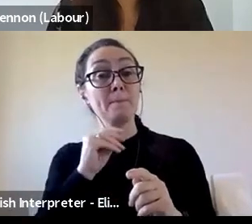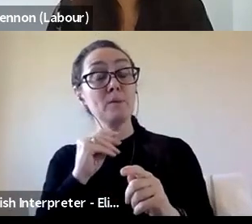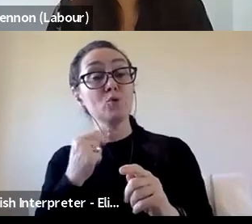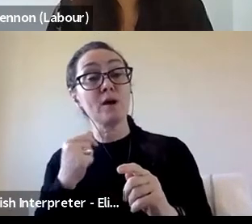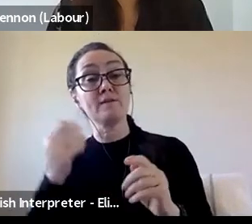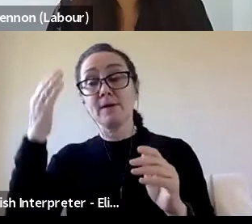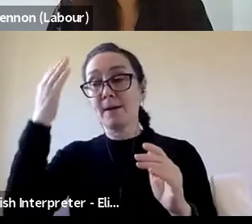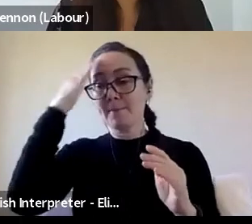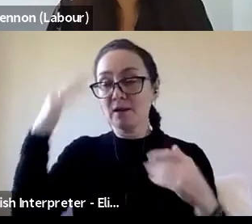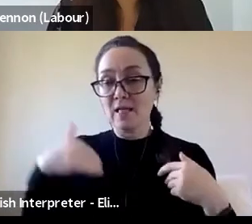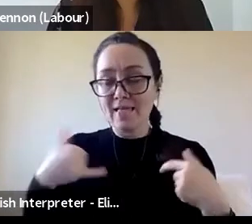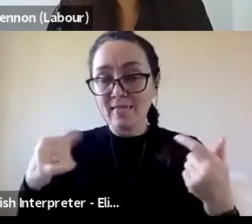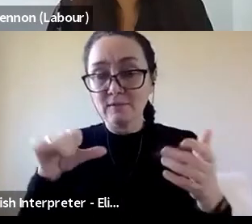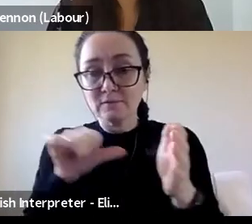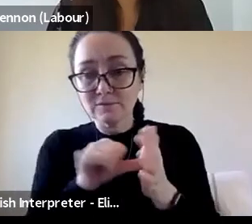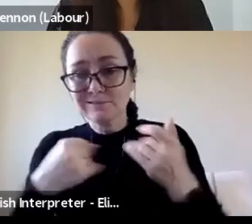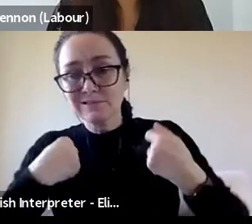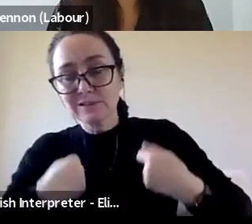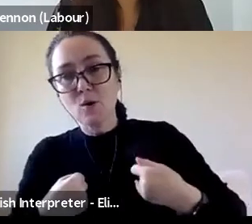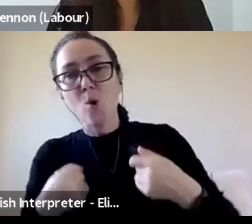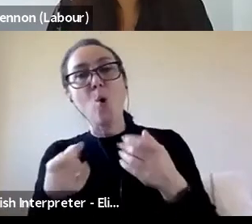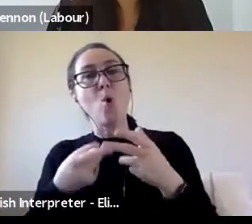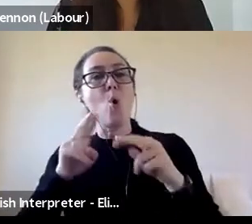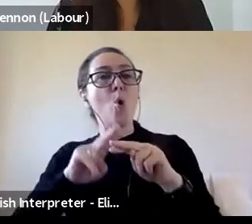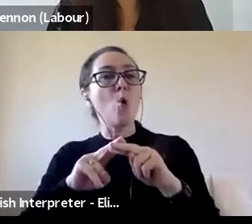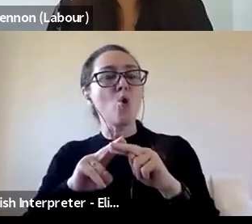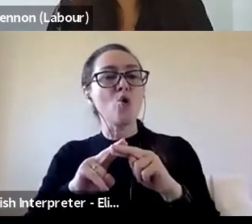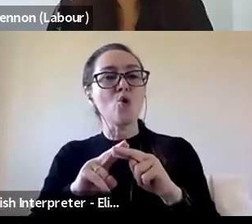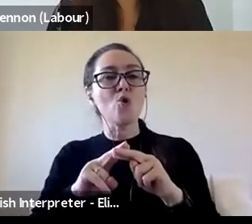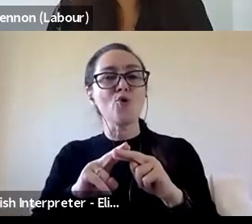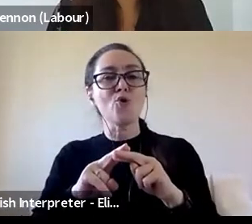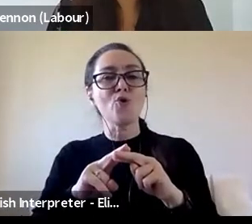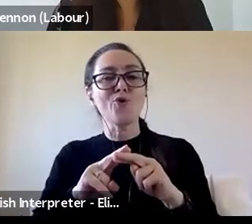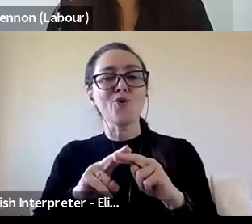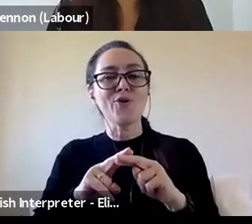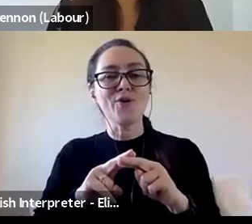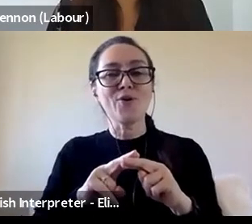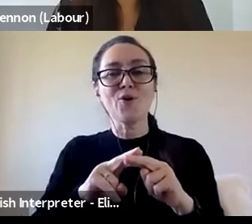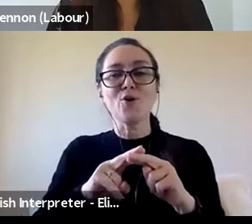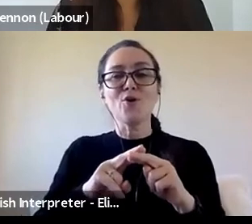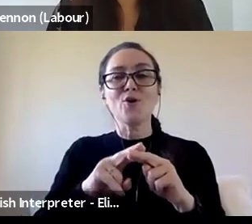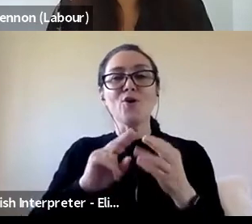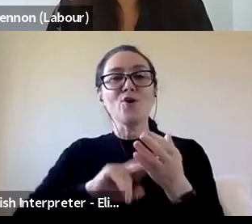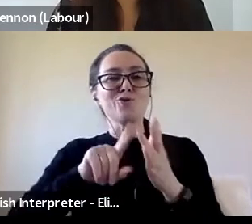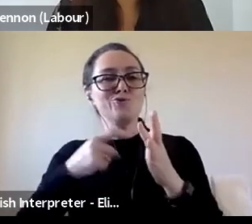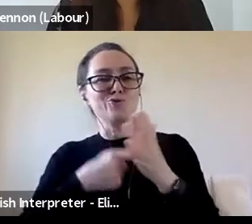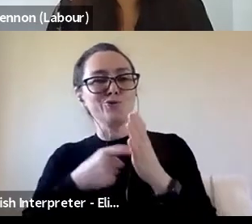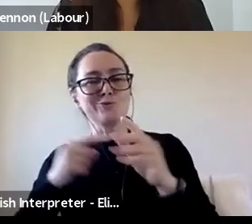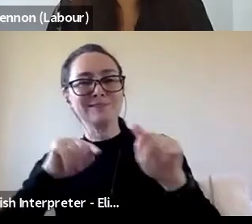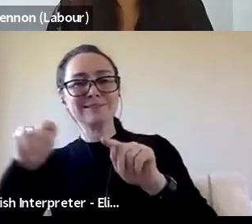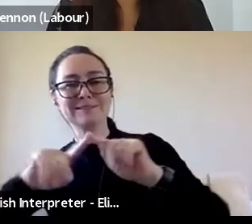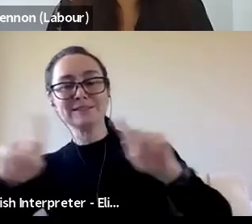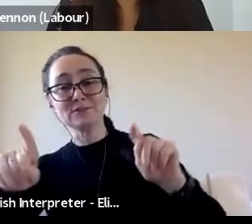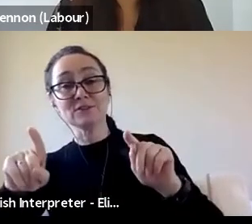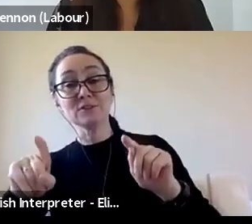neurodiverse people out there who've had to wait a long time for potentially life-changing and life-saving appointments, particularly where they